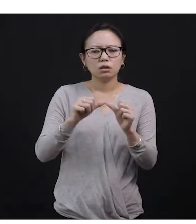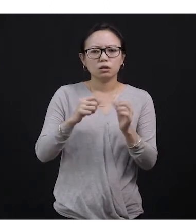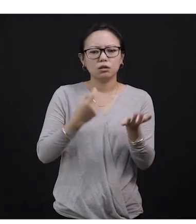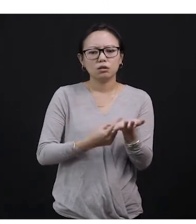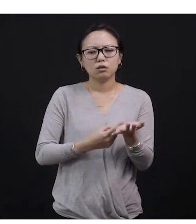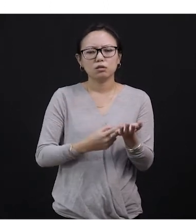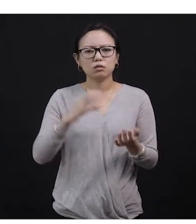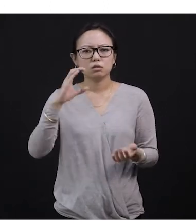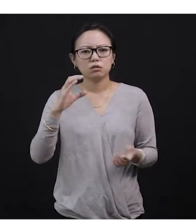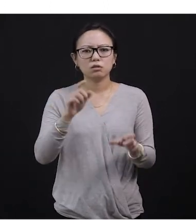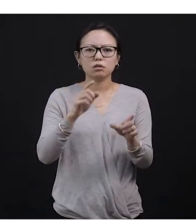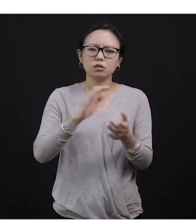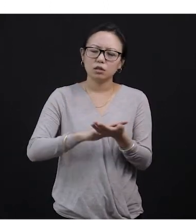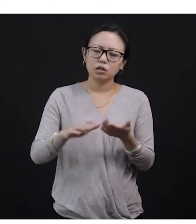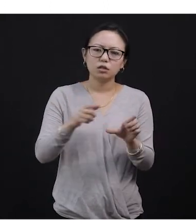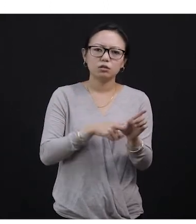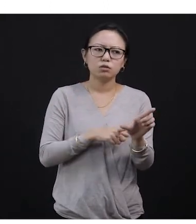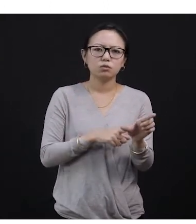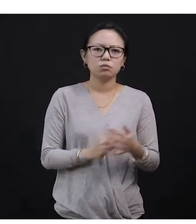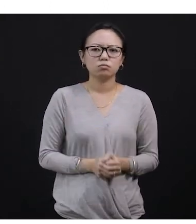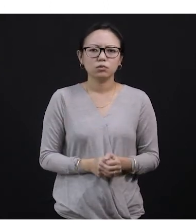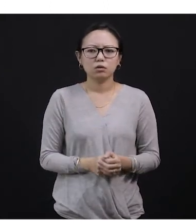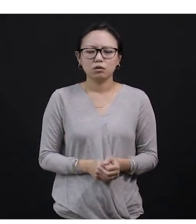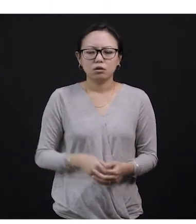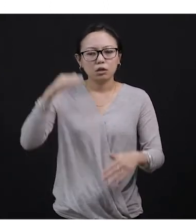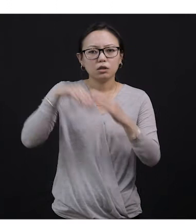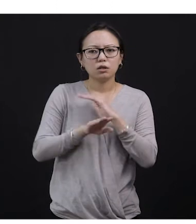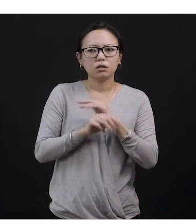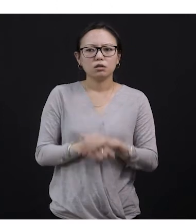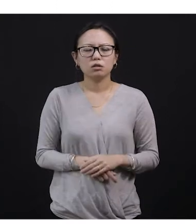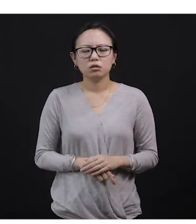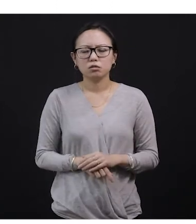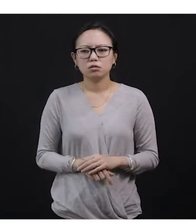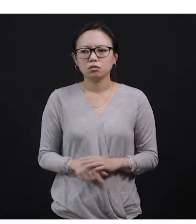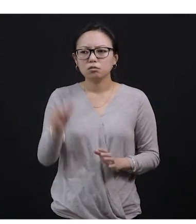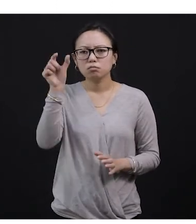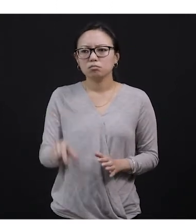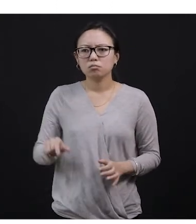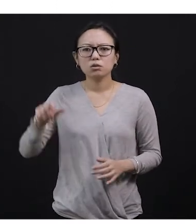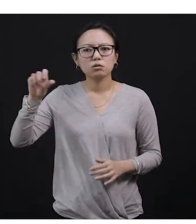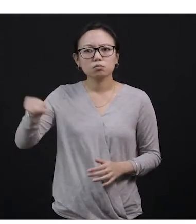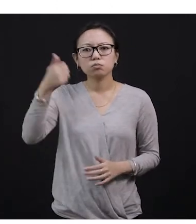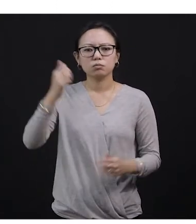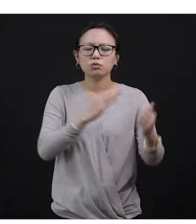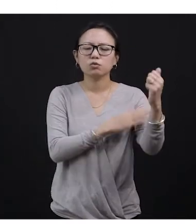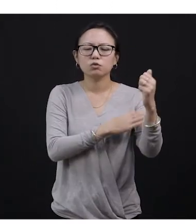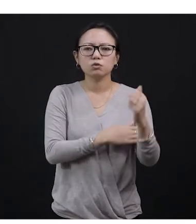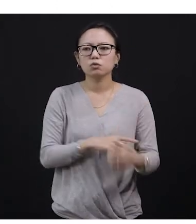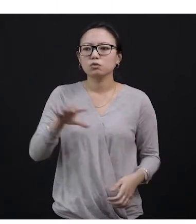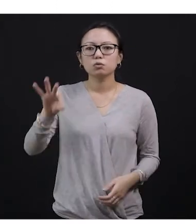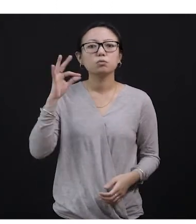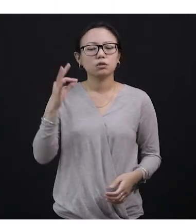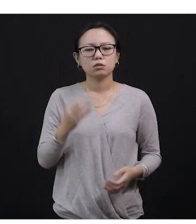in a society, if there was a man who was very powerful, then they made him the ruler. And then the